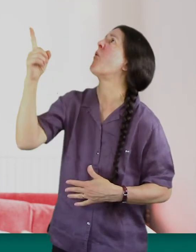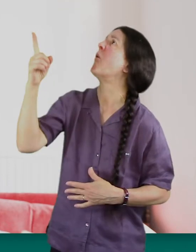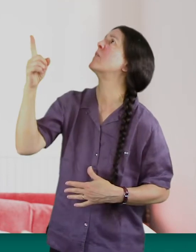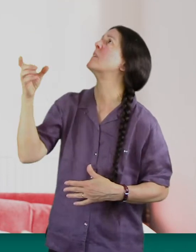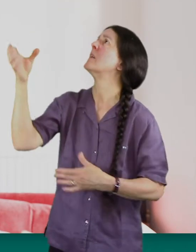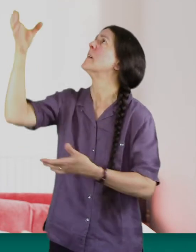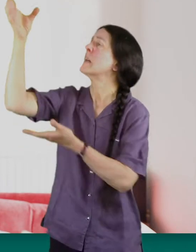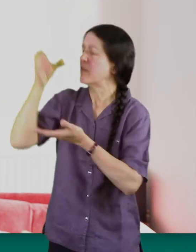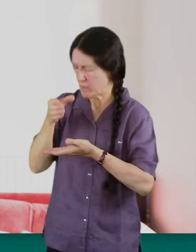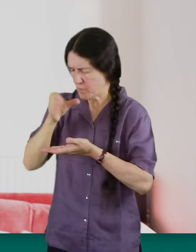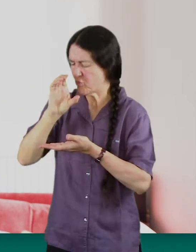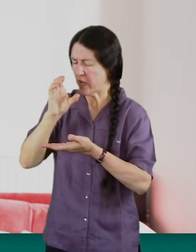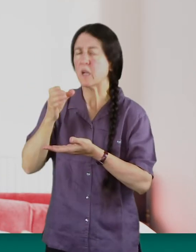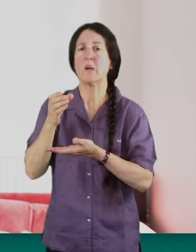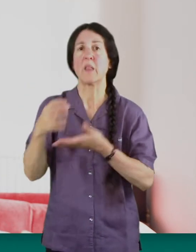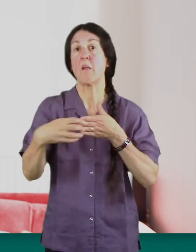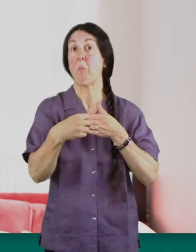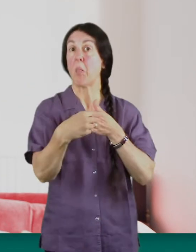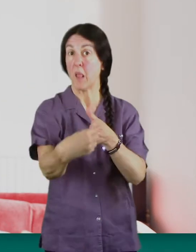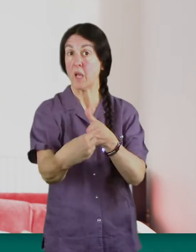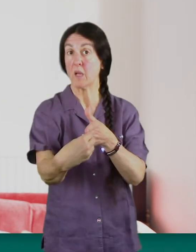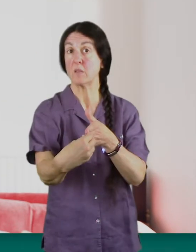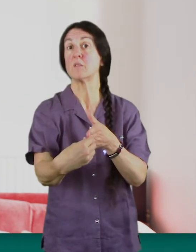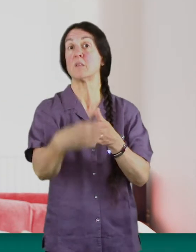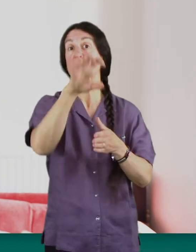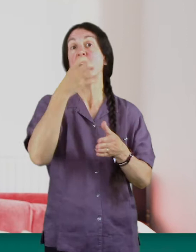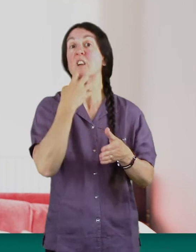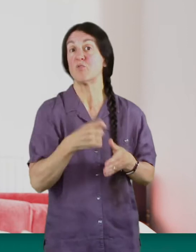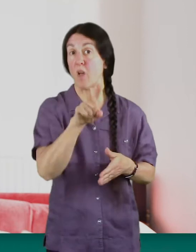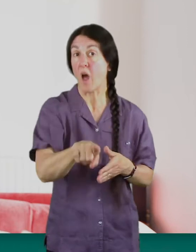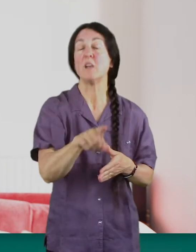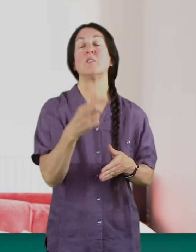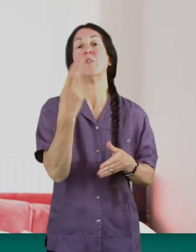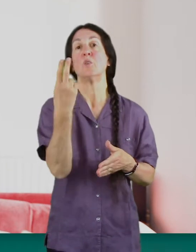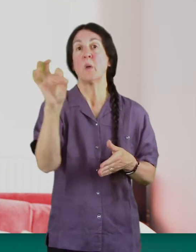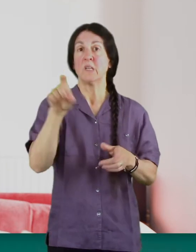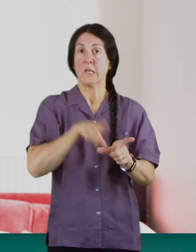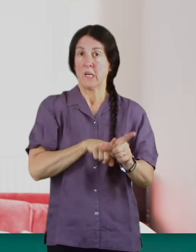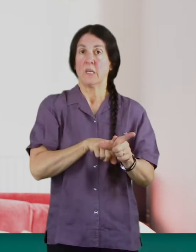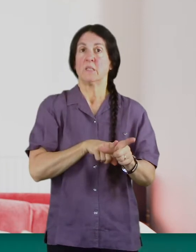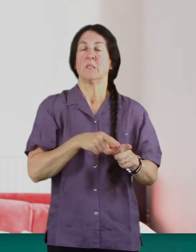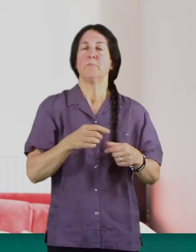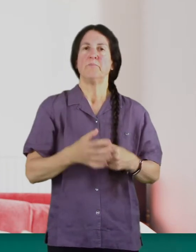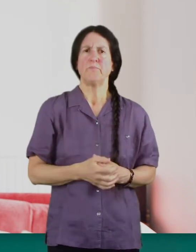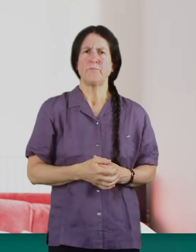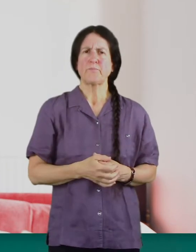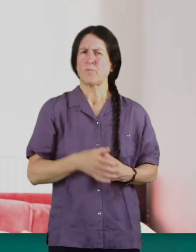he judges the Israelites for 20 years. It's quite the story of